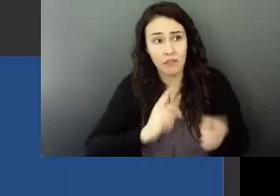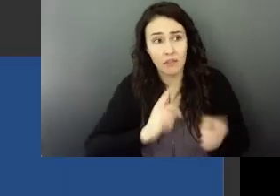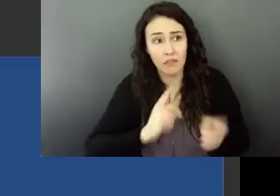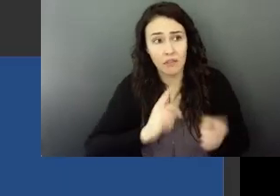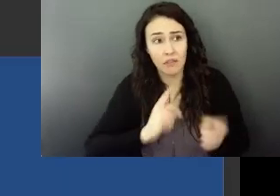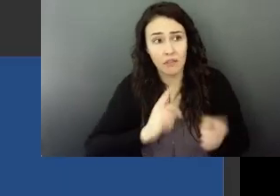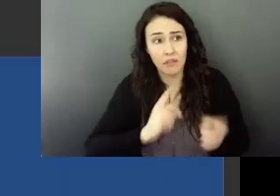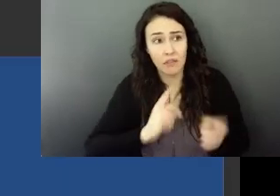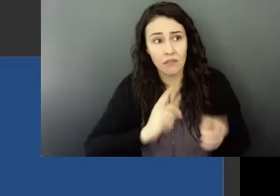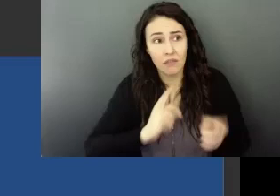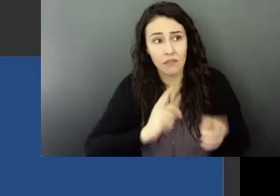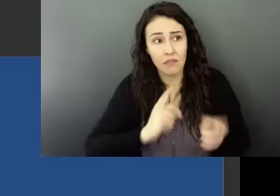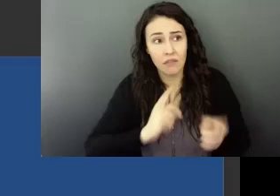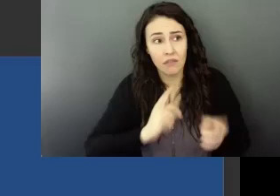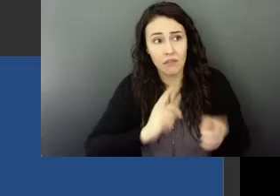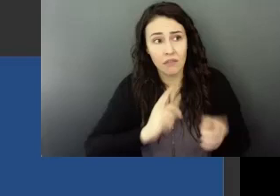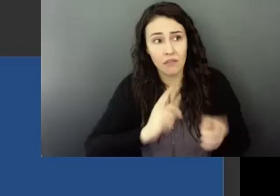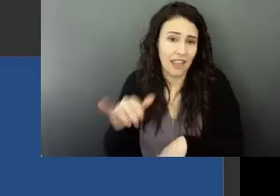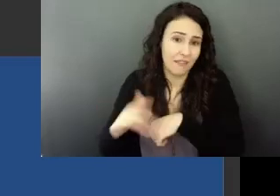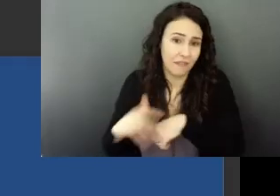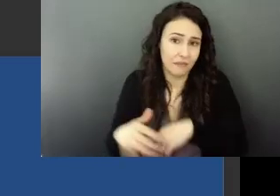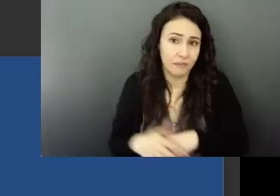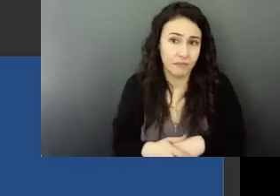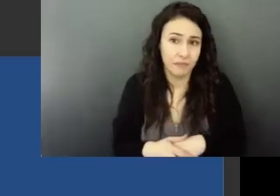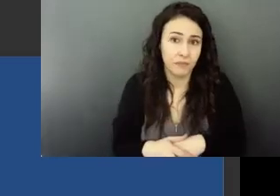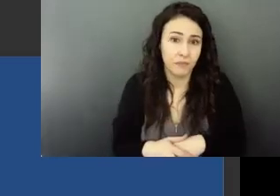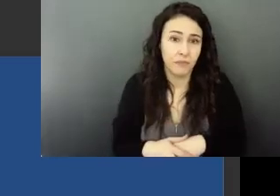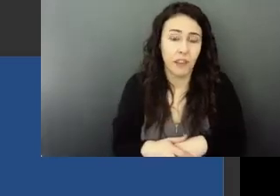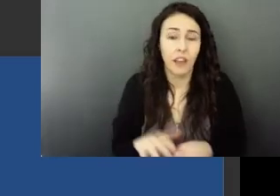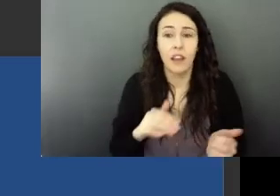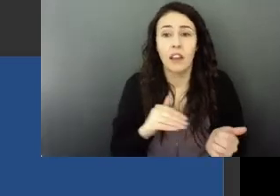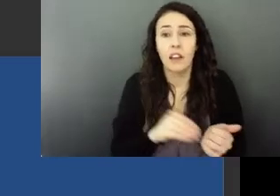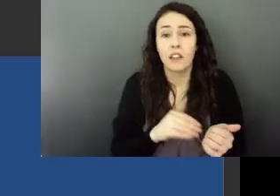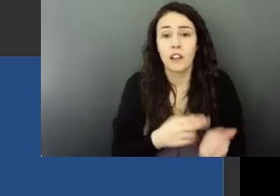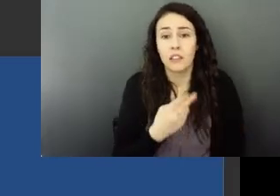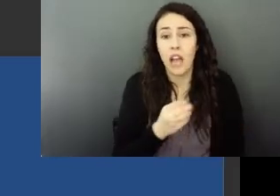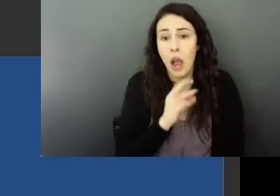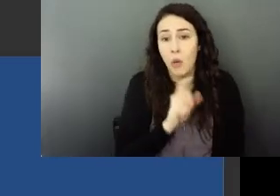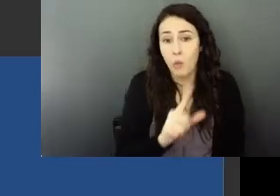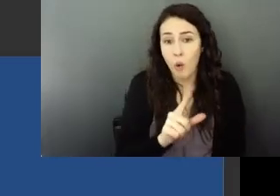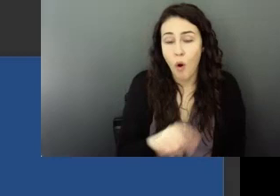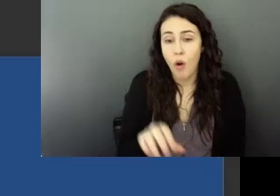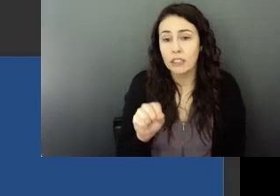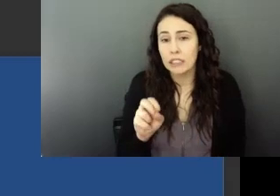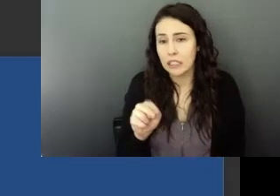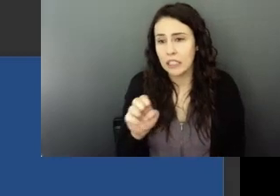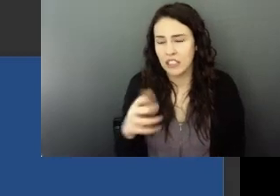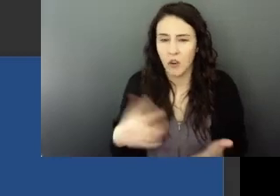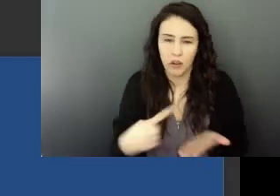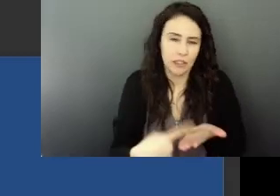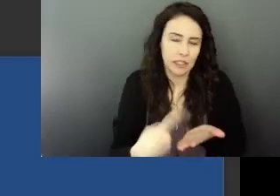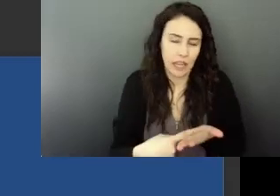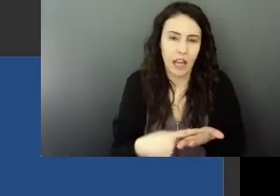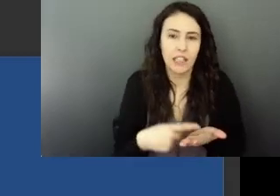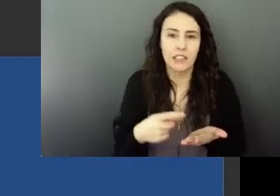With grading final assessments, the Dr. Howell and Dr. Senese kind of went over this, and it's very similar with us.